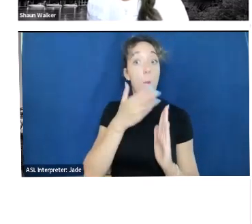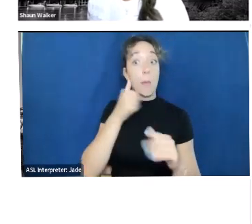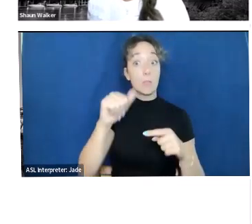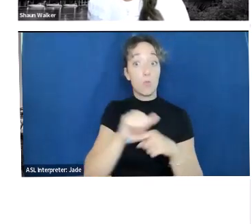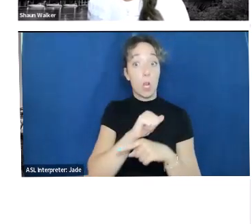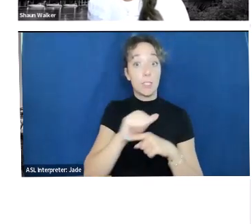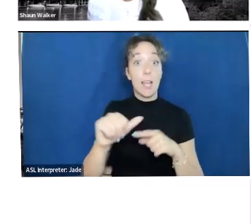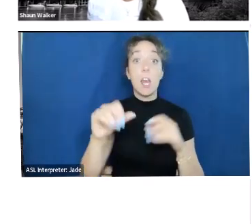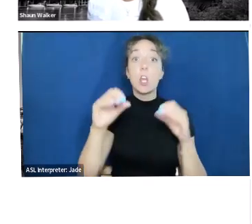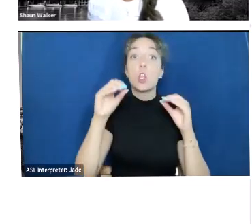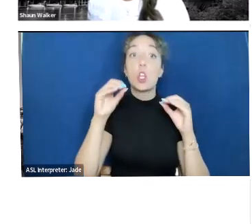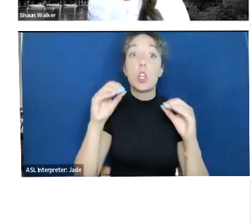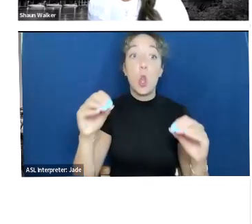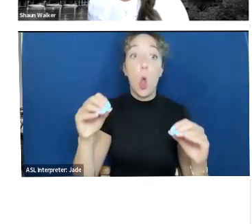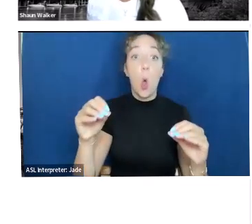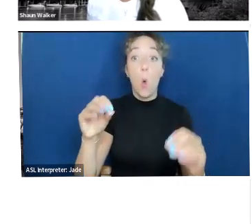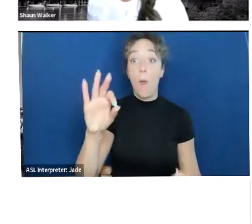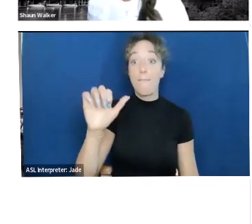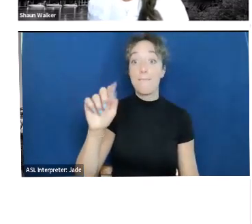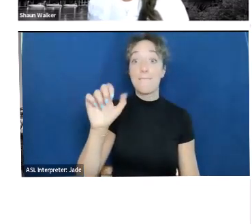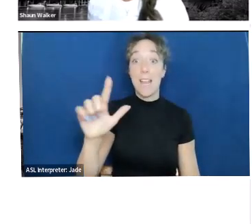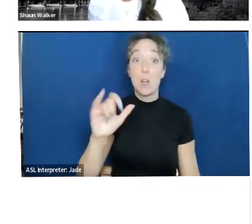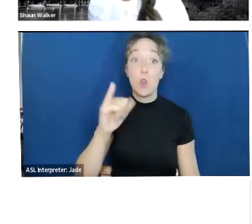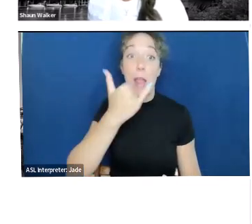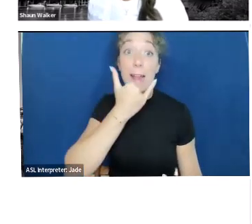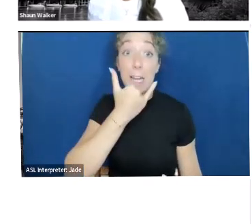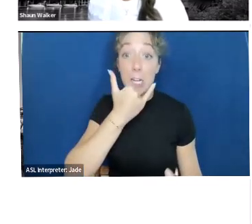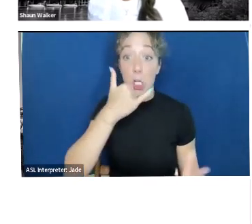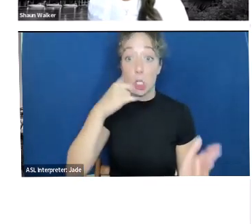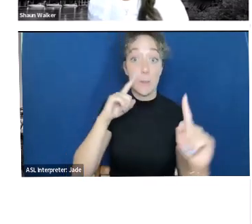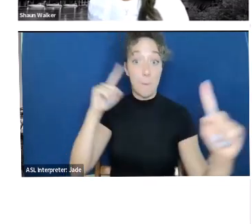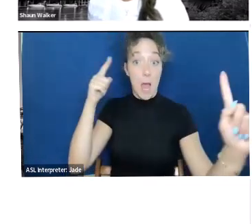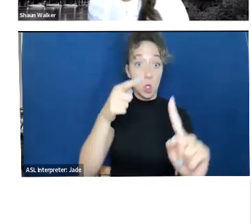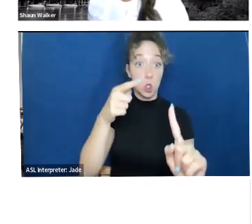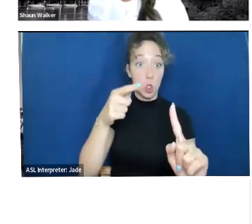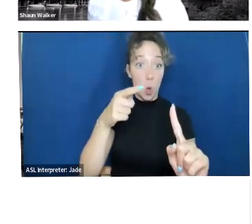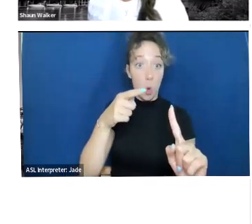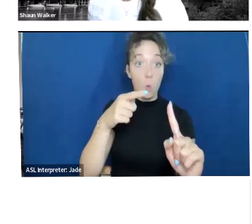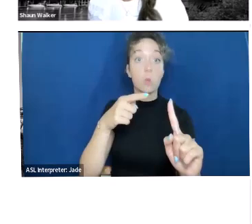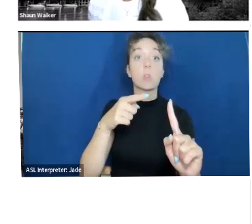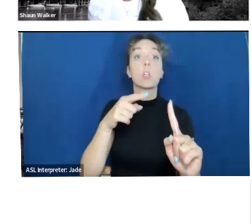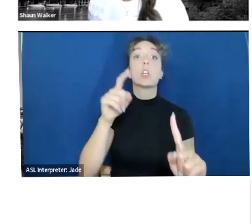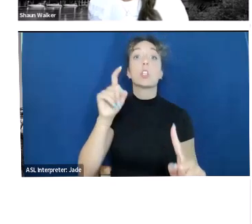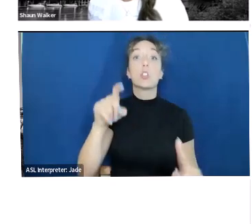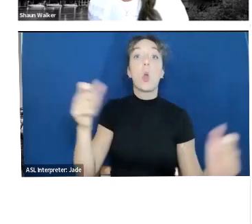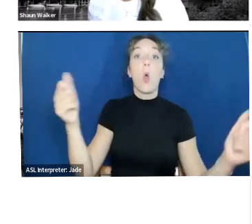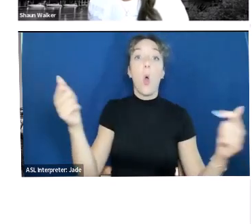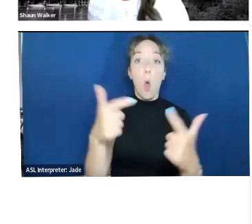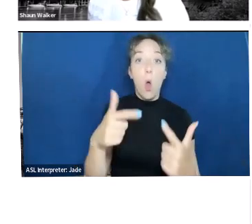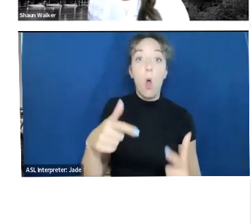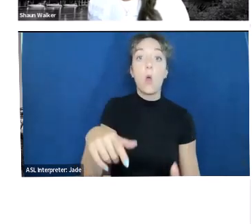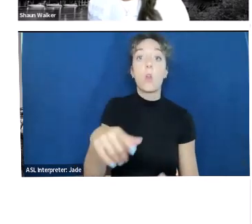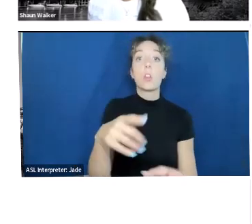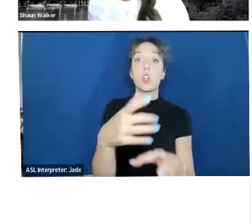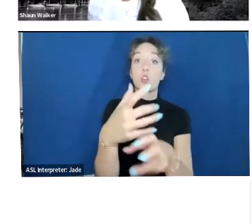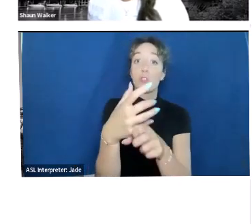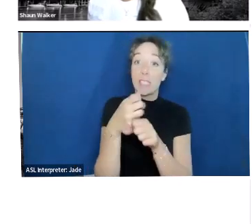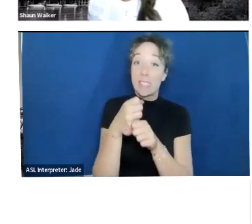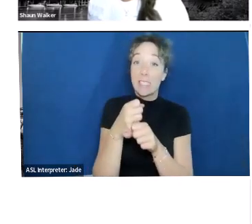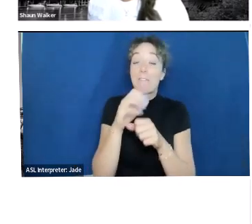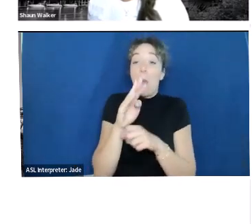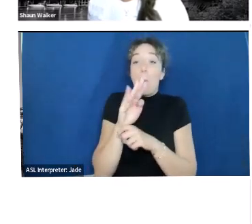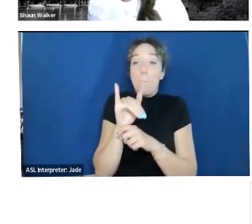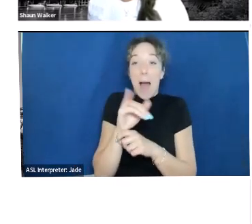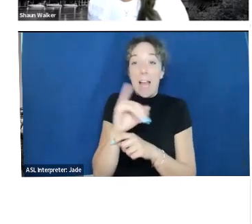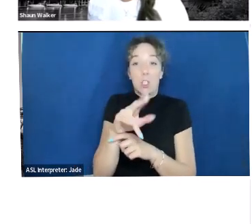no fatal errors milestone, LEAs should resolve all fatal errors by July 11th. Resolving